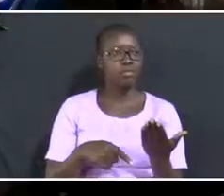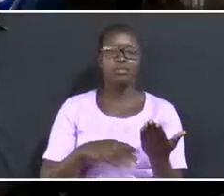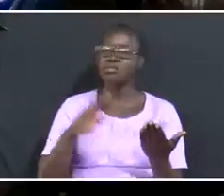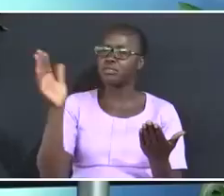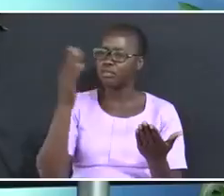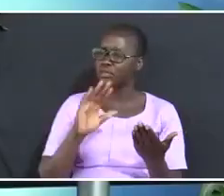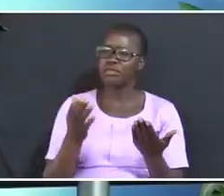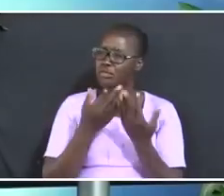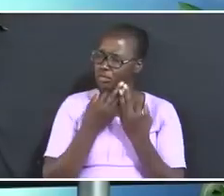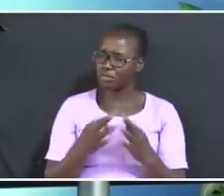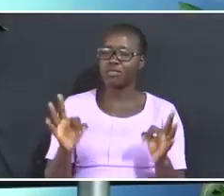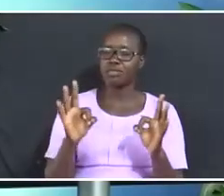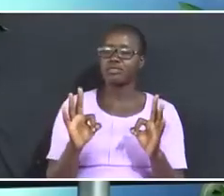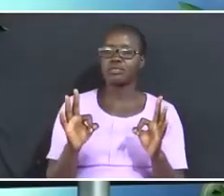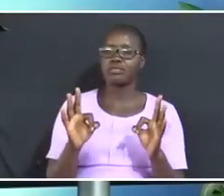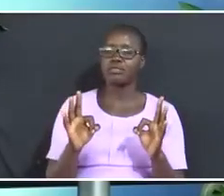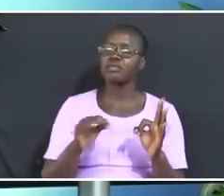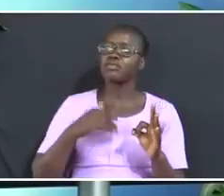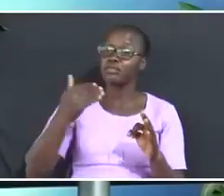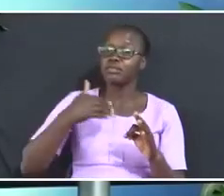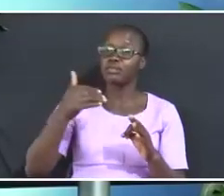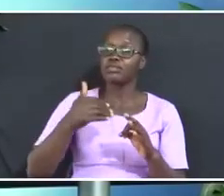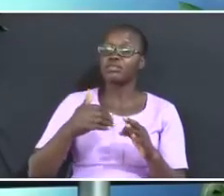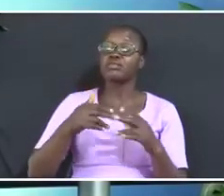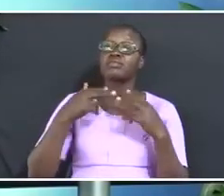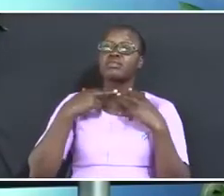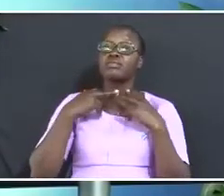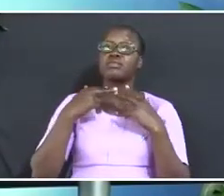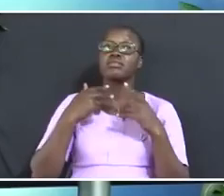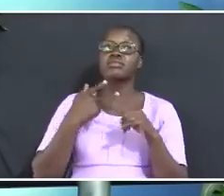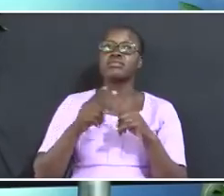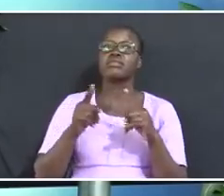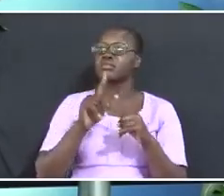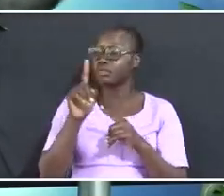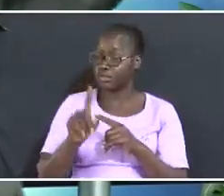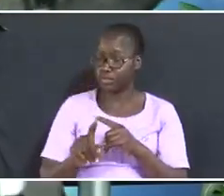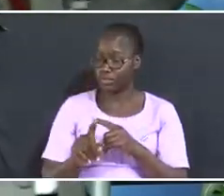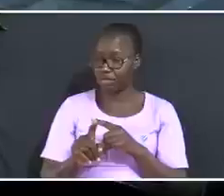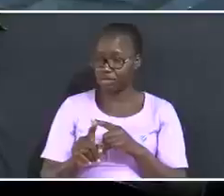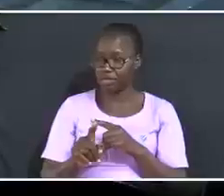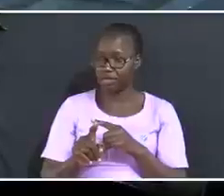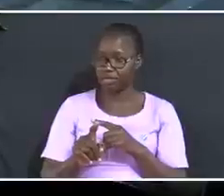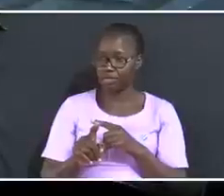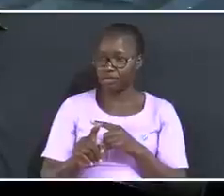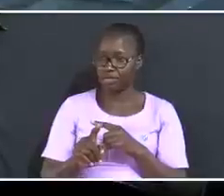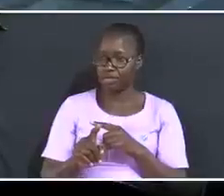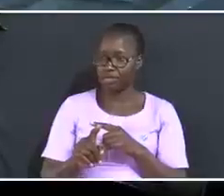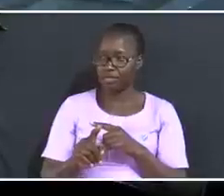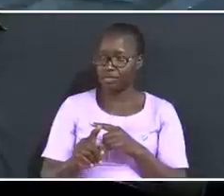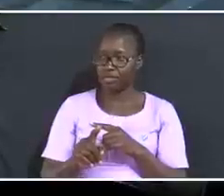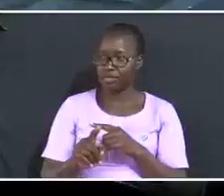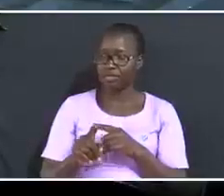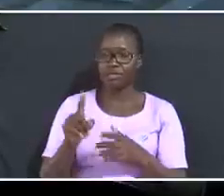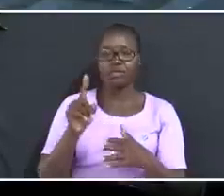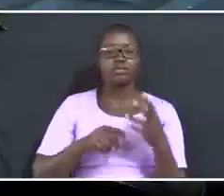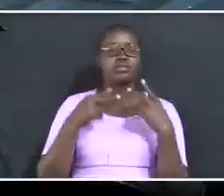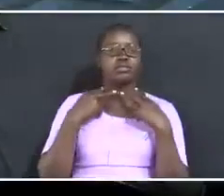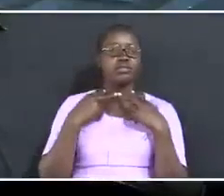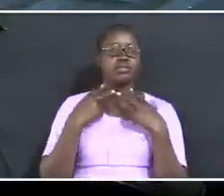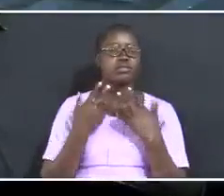be free. You will always be a slave. But the question is, what kind of